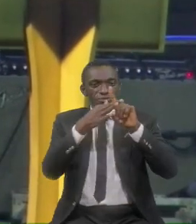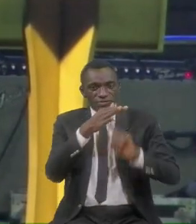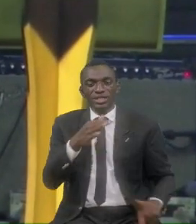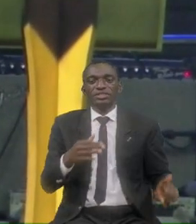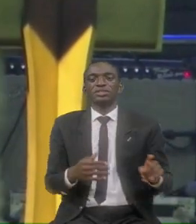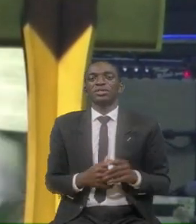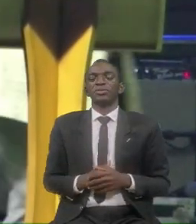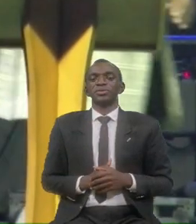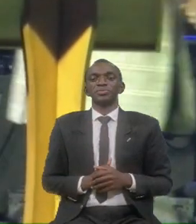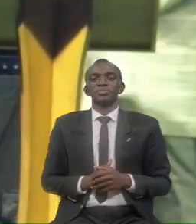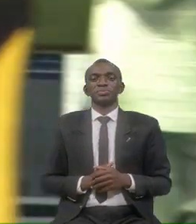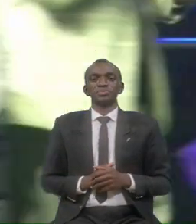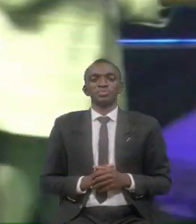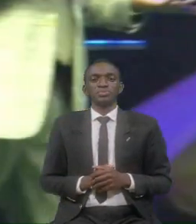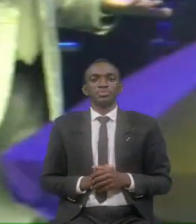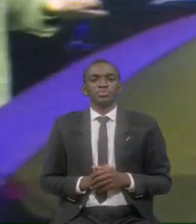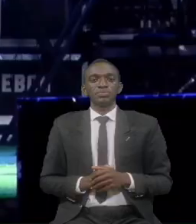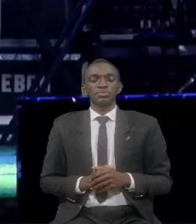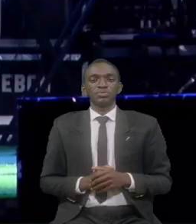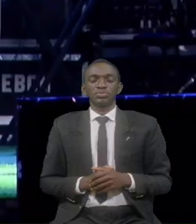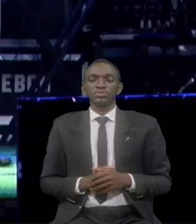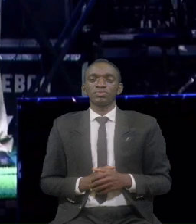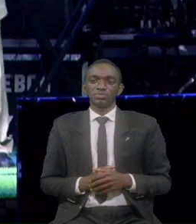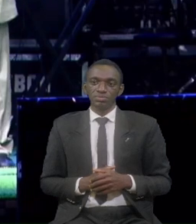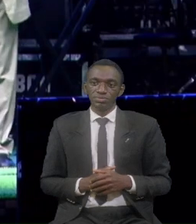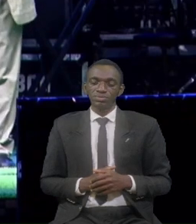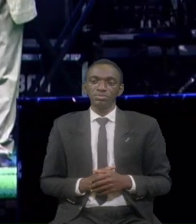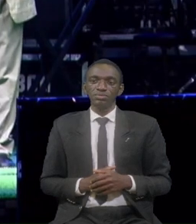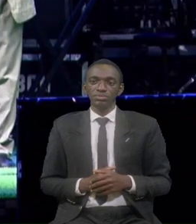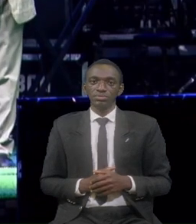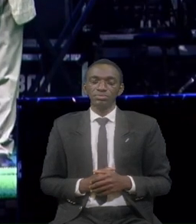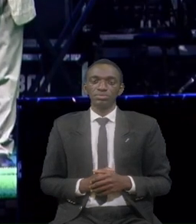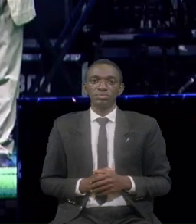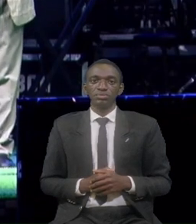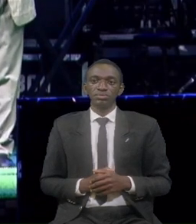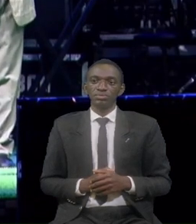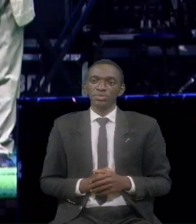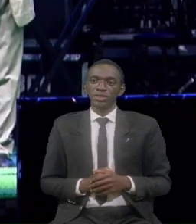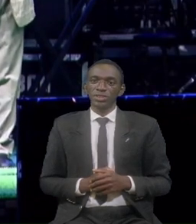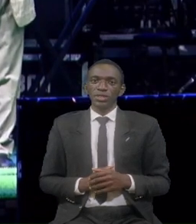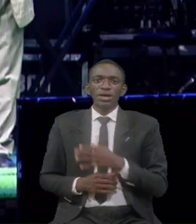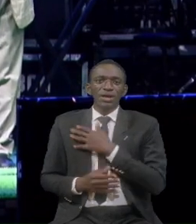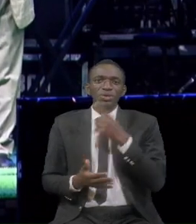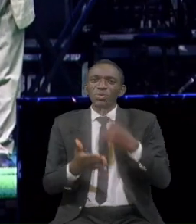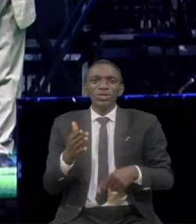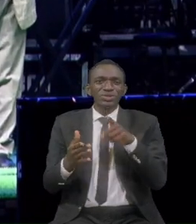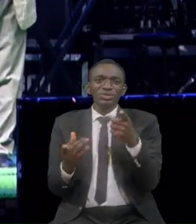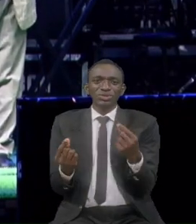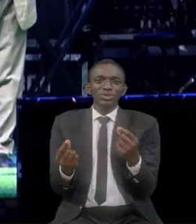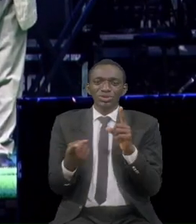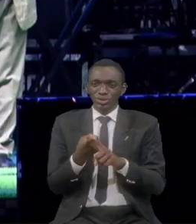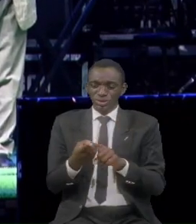ang switch, ang kangit-ngit mo gawas og mo mupuli ang kahayag. What do you do to take the darkness of sickness